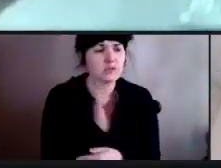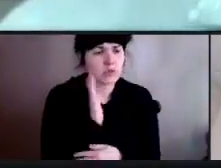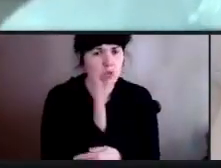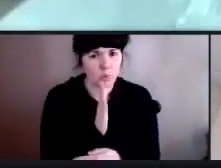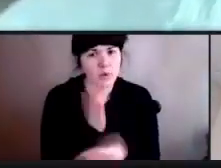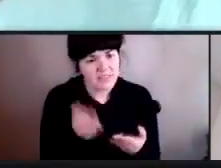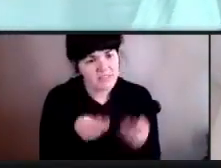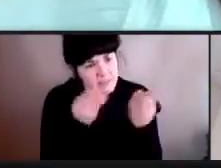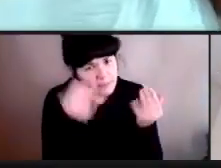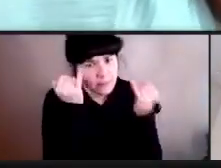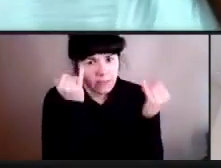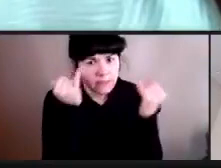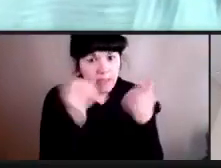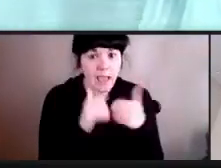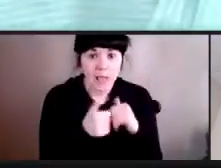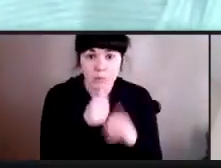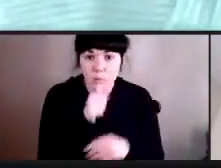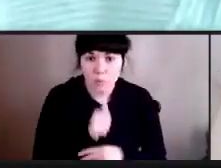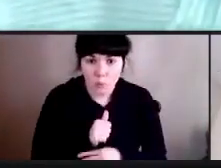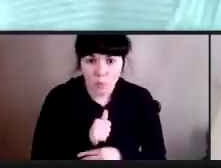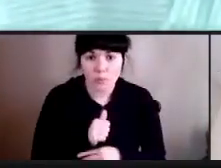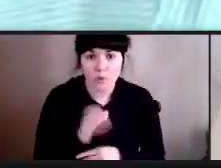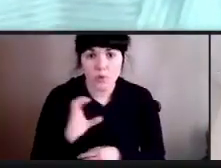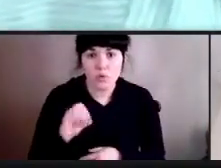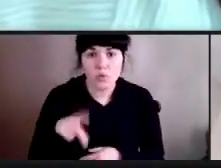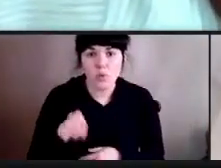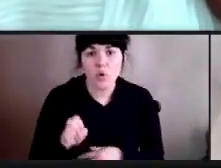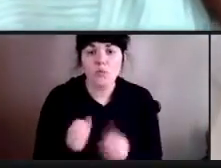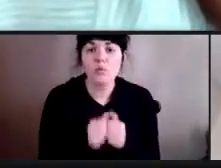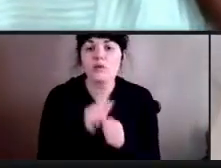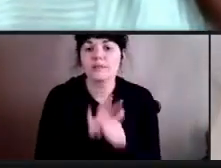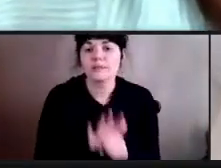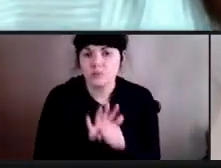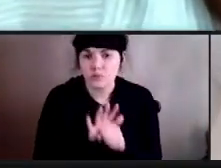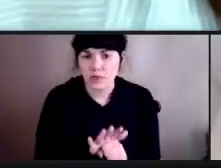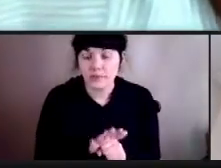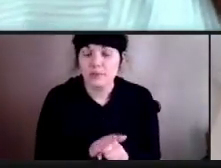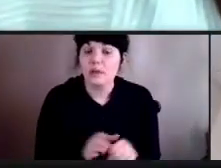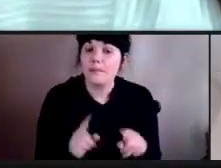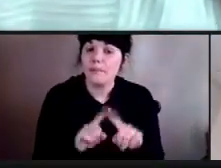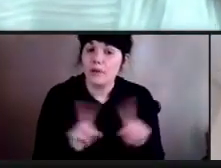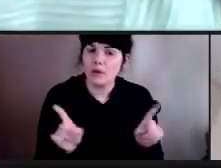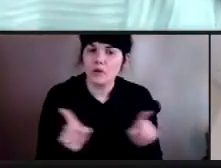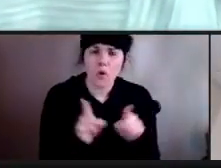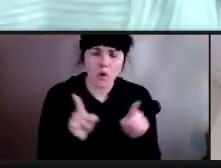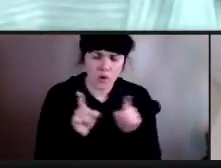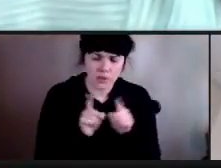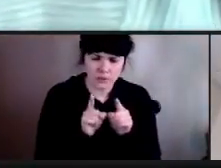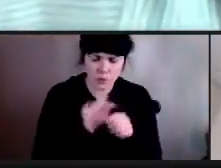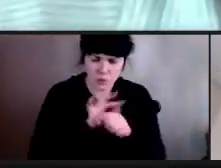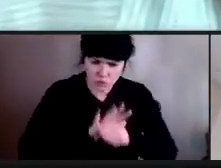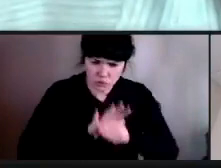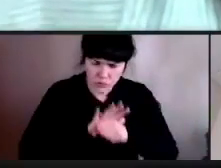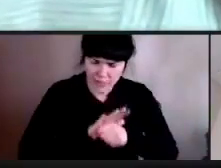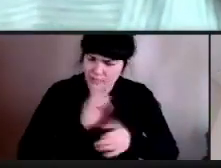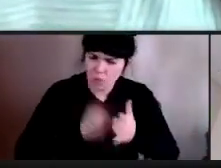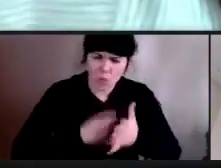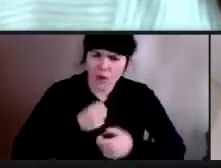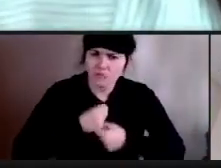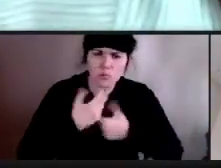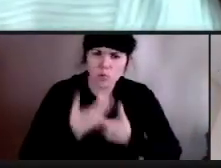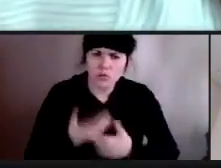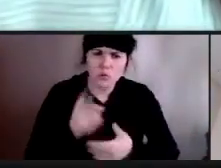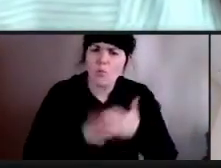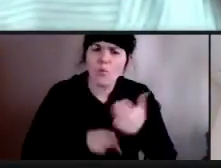the physical versus mental health aspects of stress and the risk reduction when we do meet